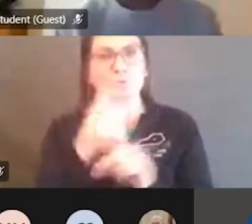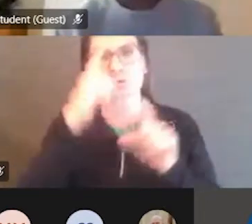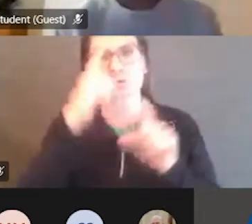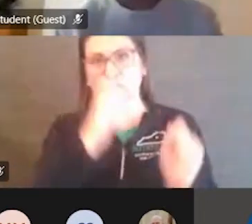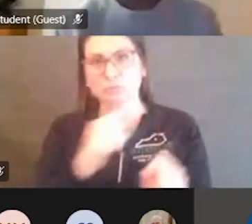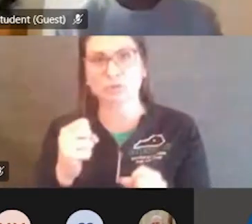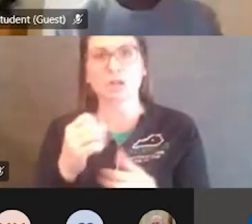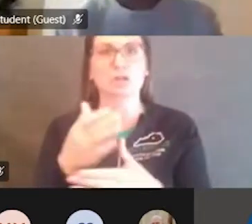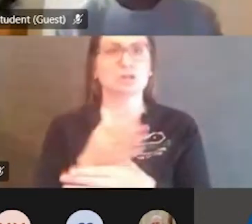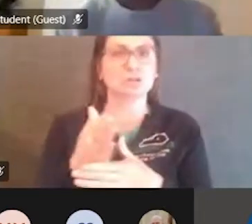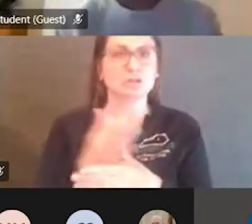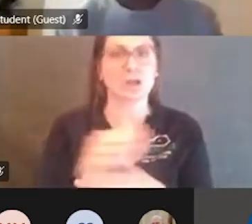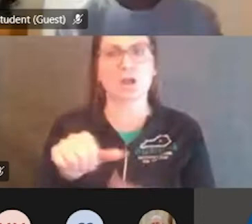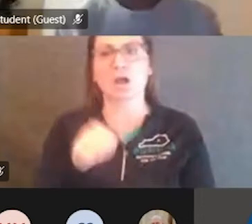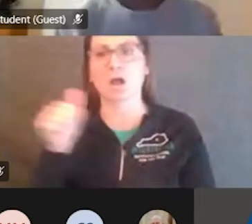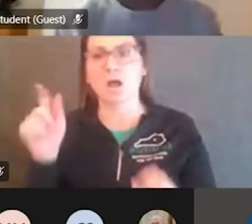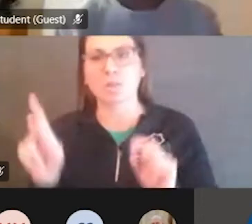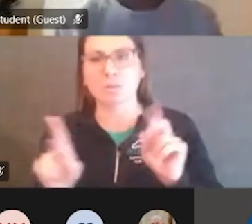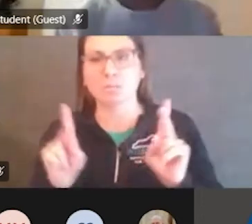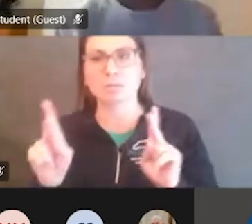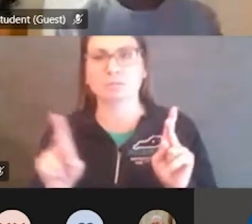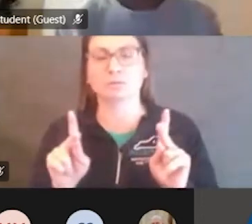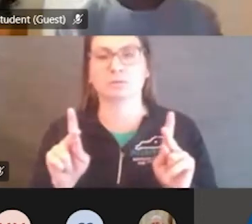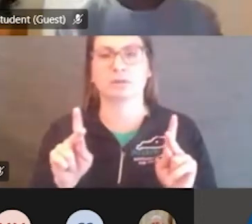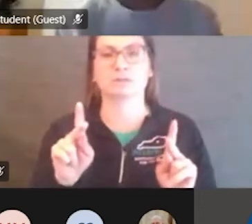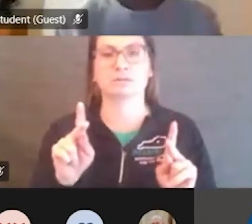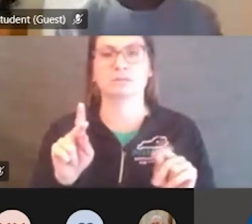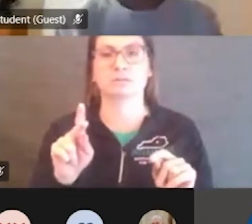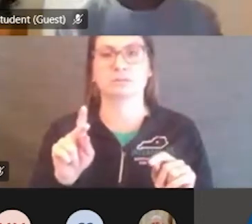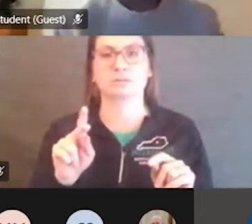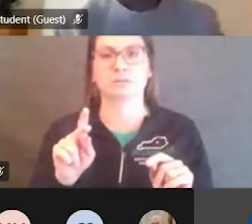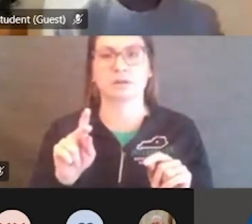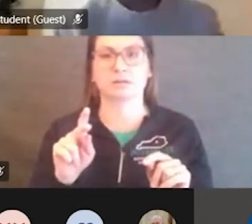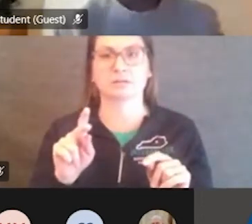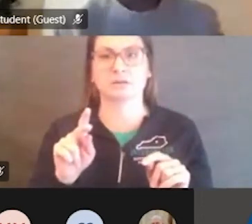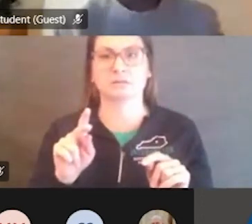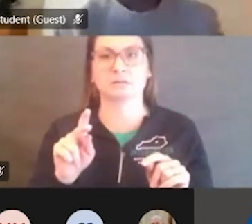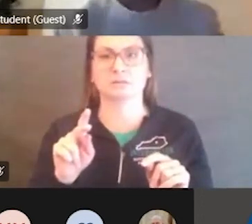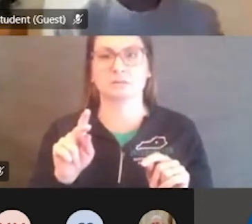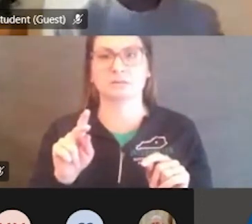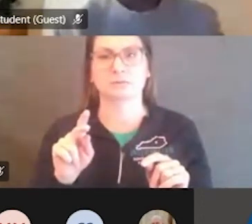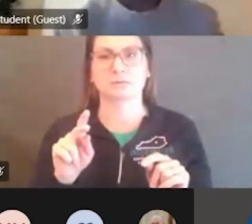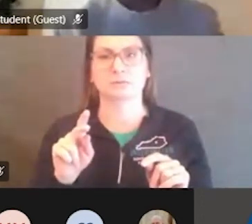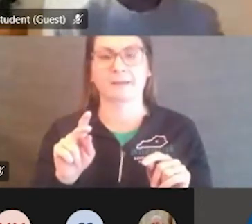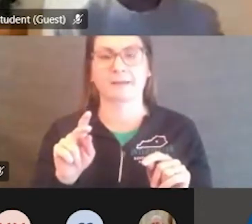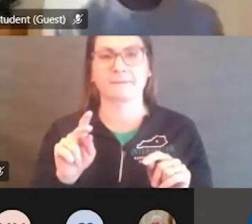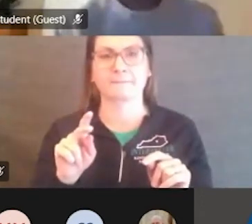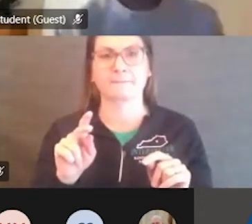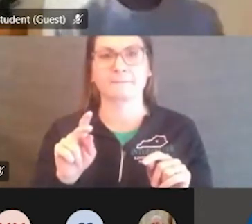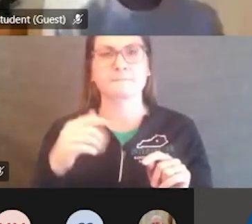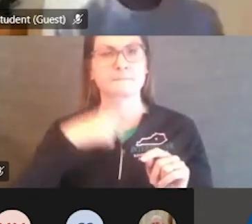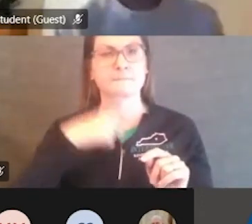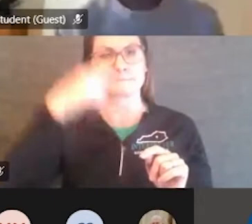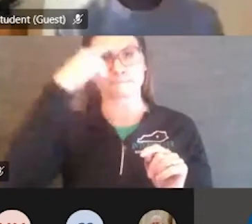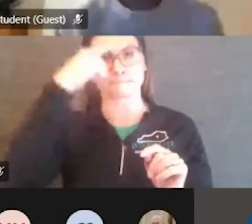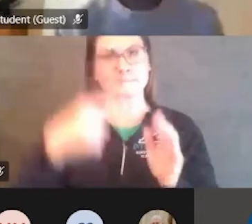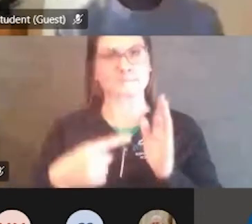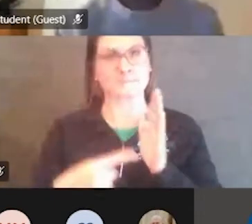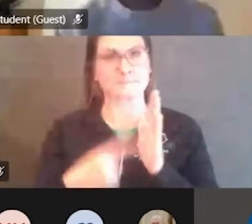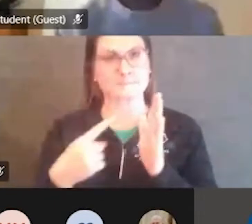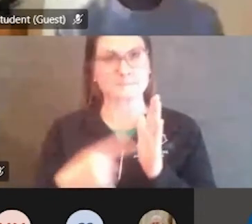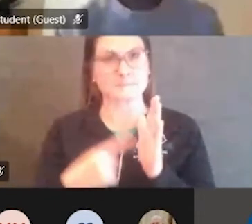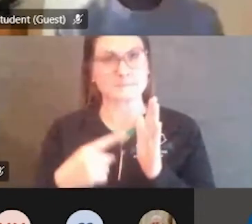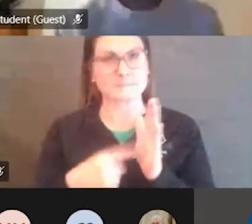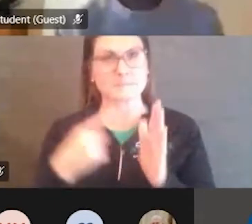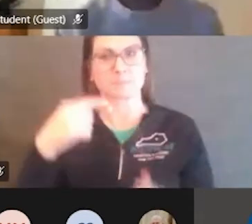people. I think sometimes, sorry, let me make sure my video is on. That's okay. I think sometimes